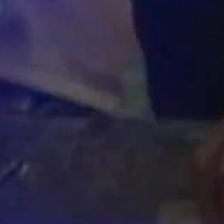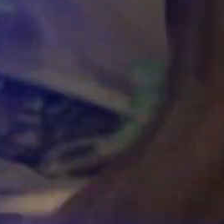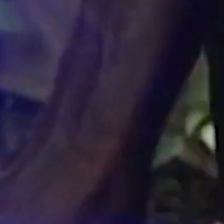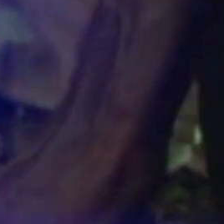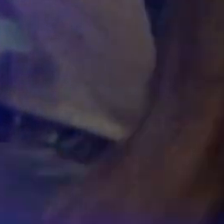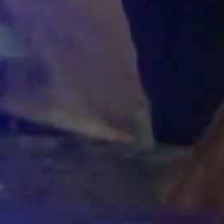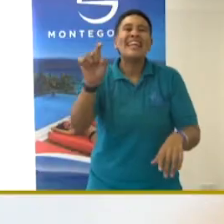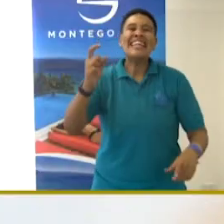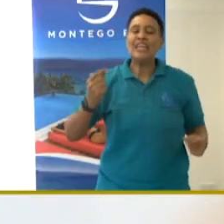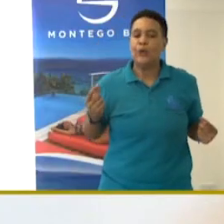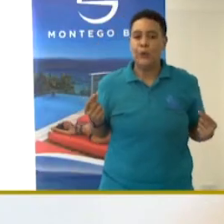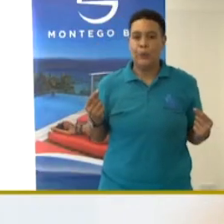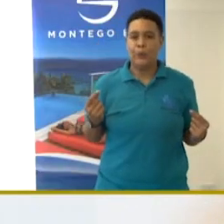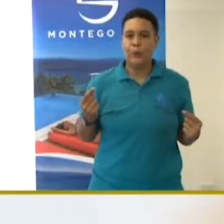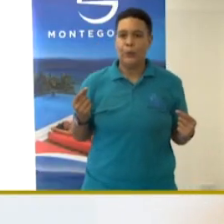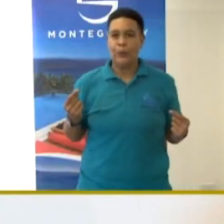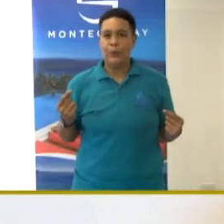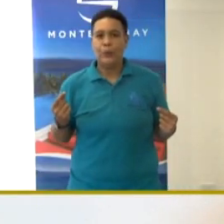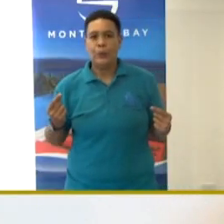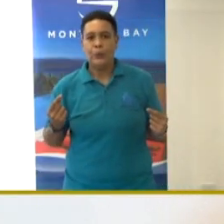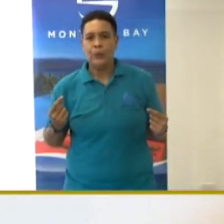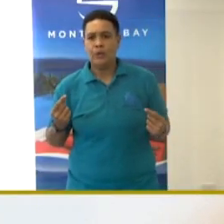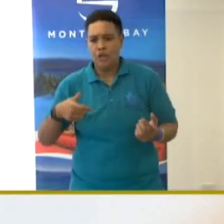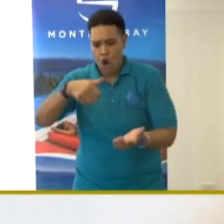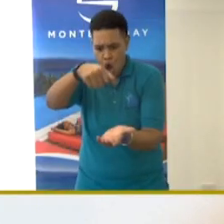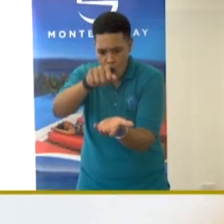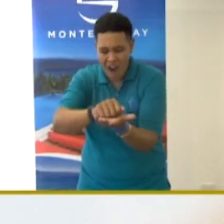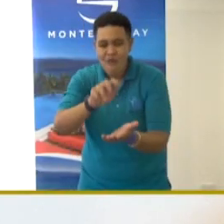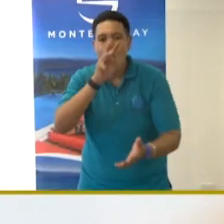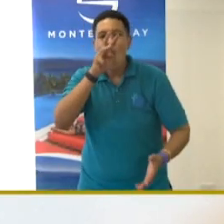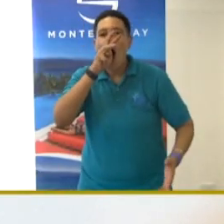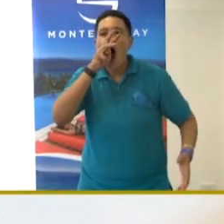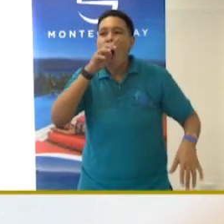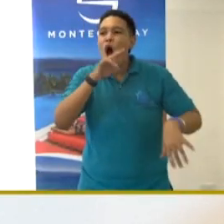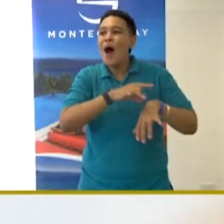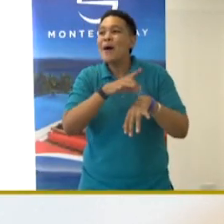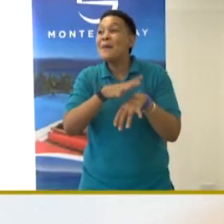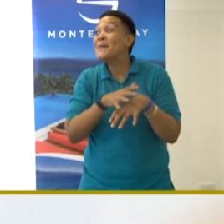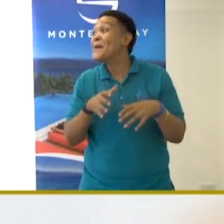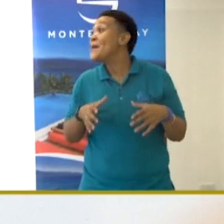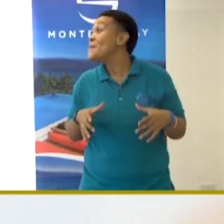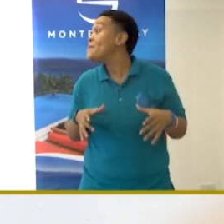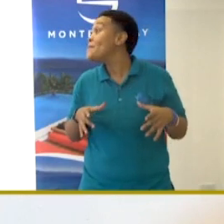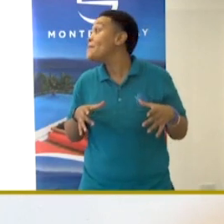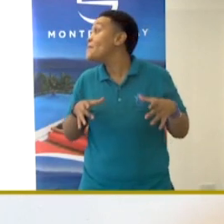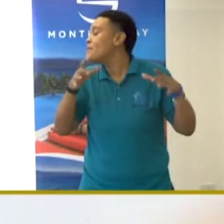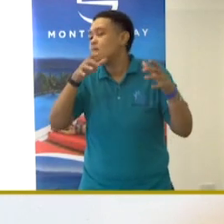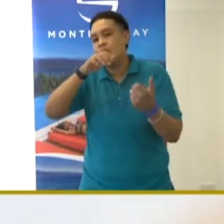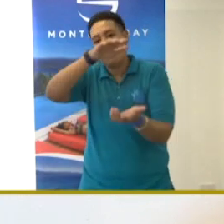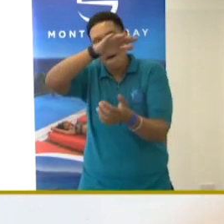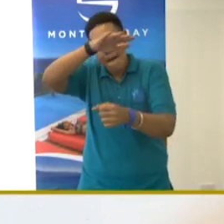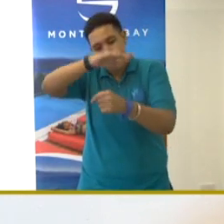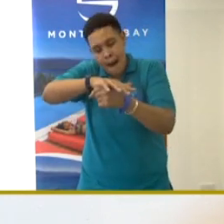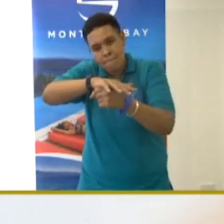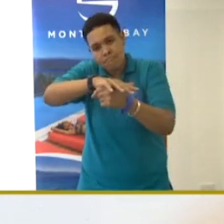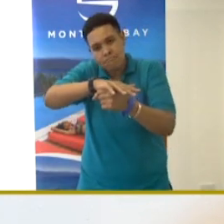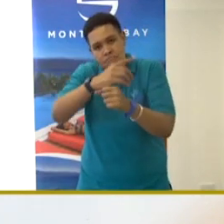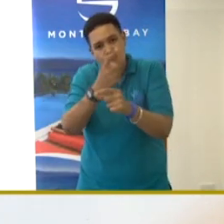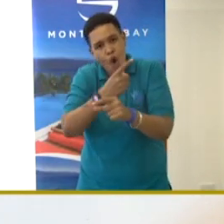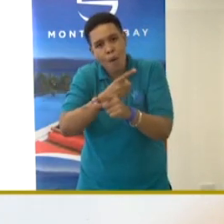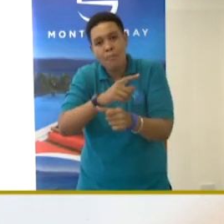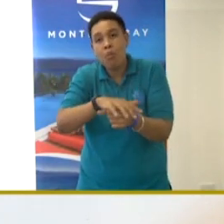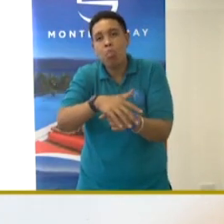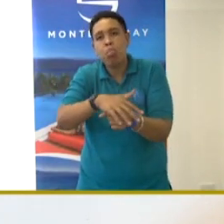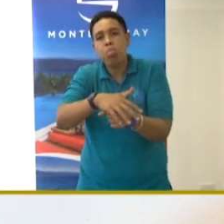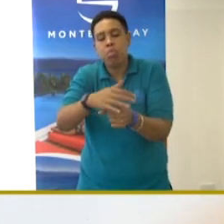to prevent breeding. Tightly cover our water drums, so secure our water storage tanks. The